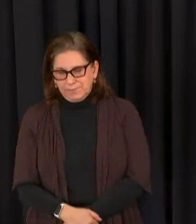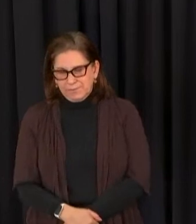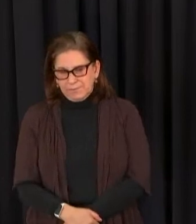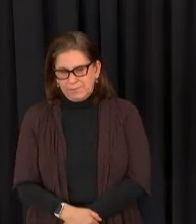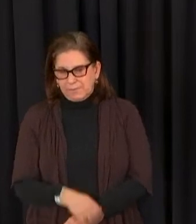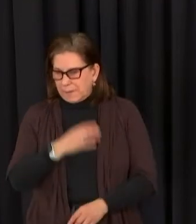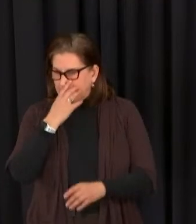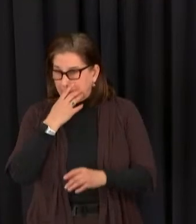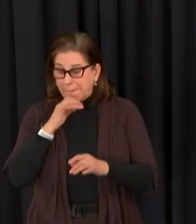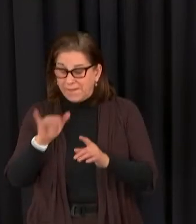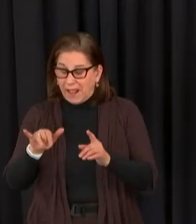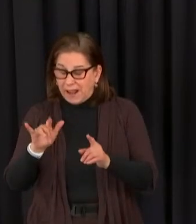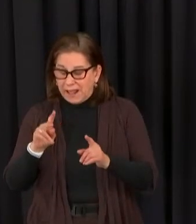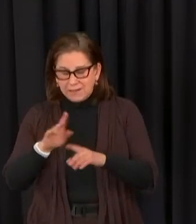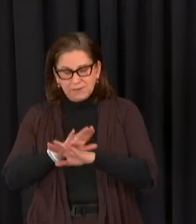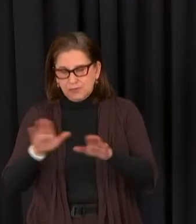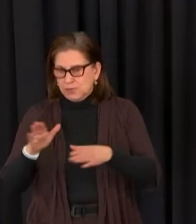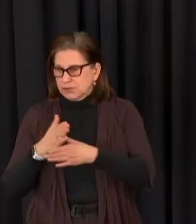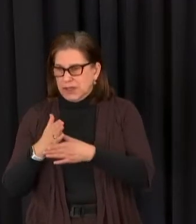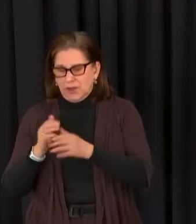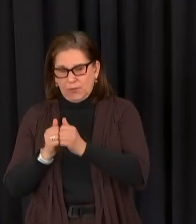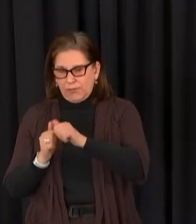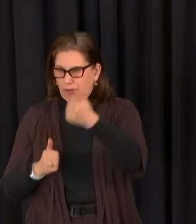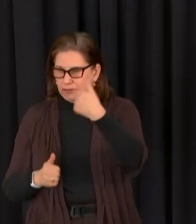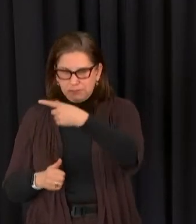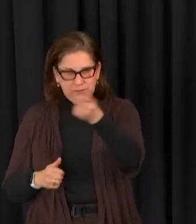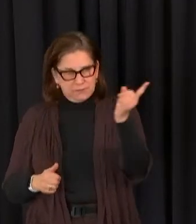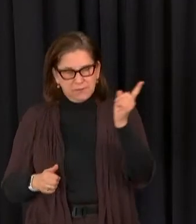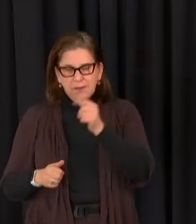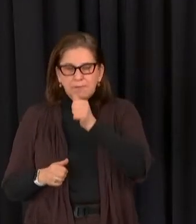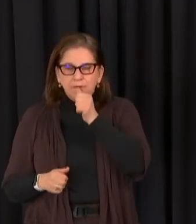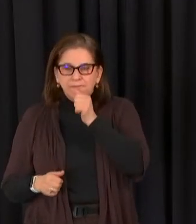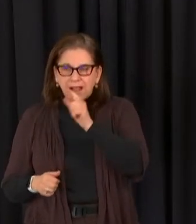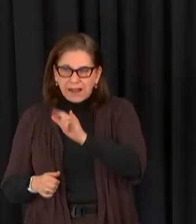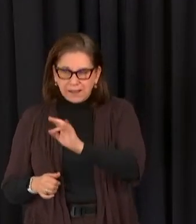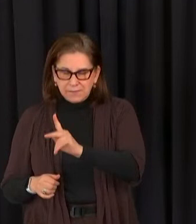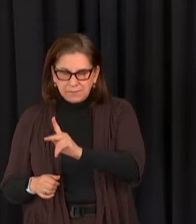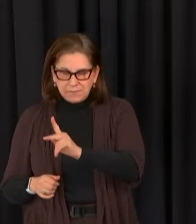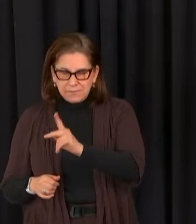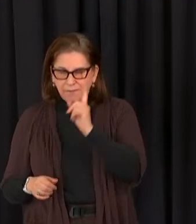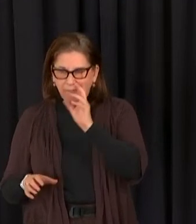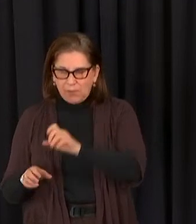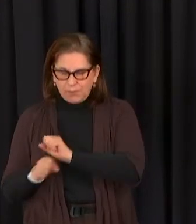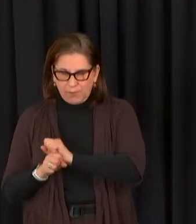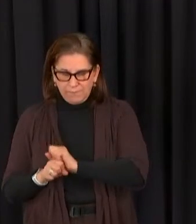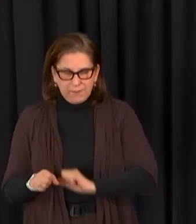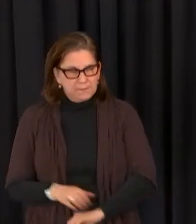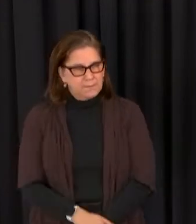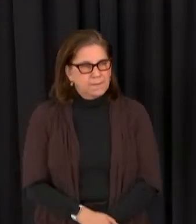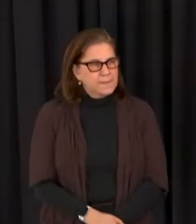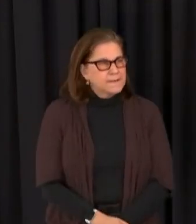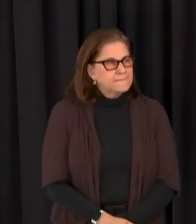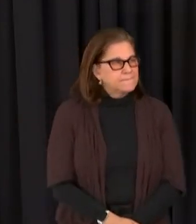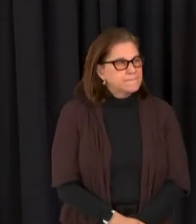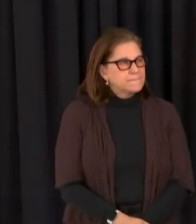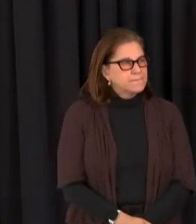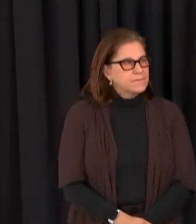get weekly, bi-weekly, or when they open up new categories for who's going to receive the vaccine?